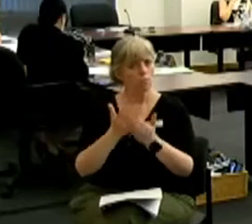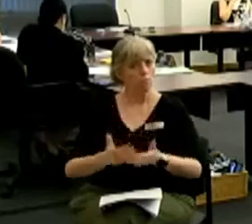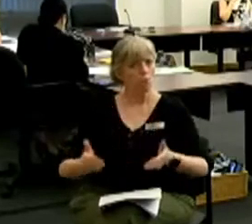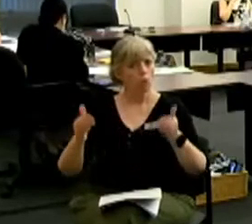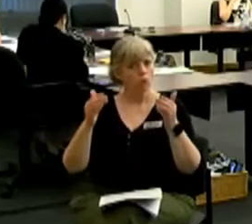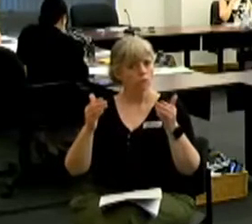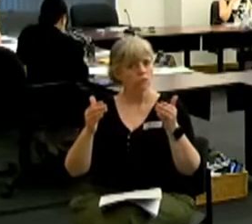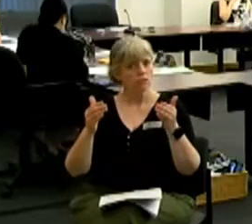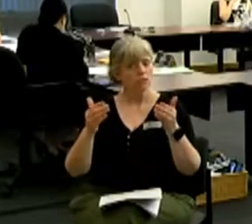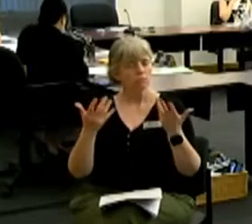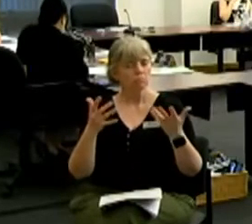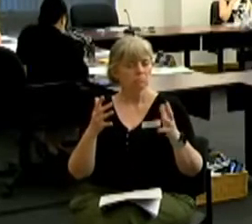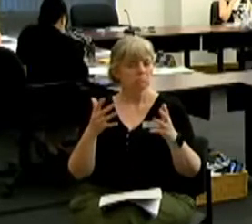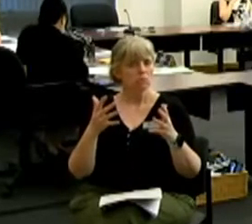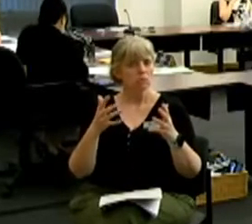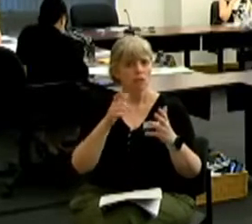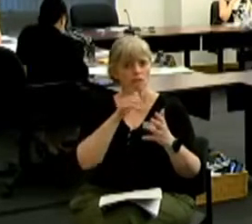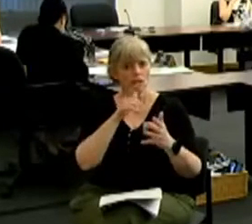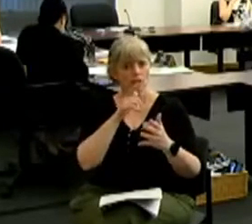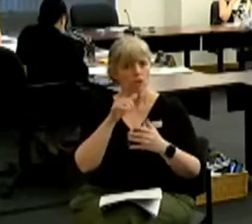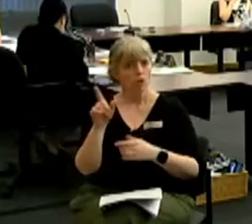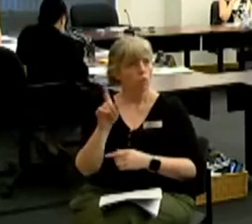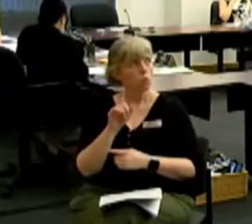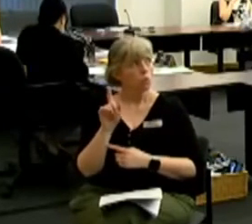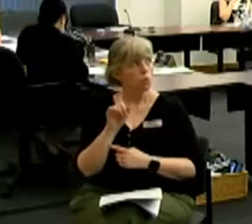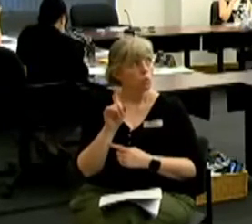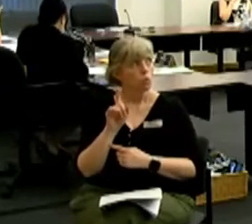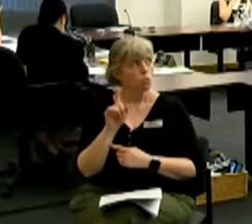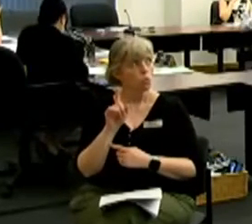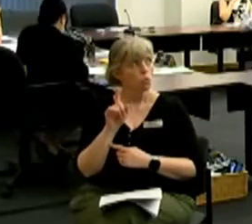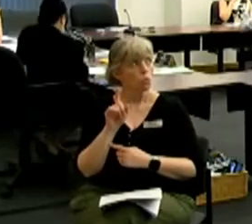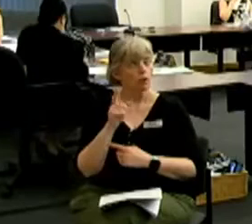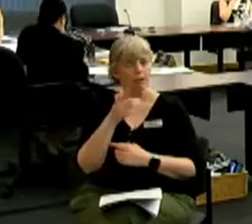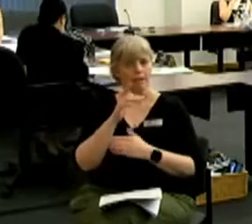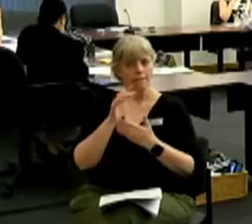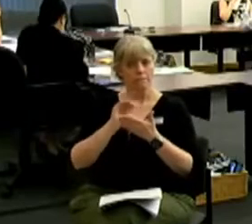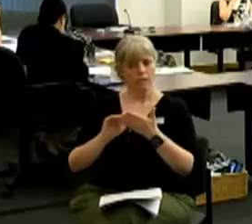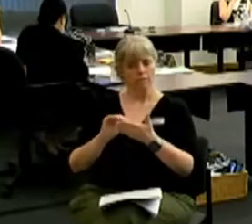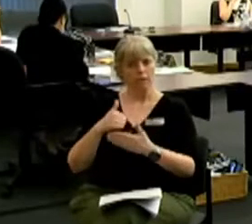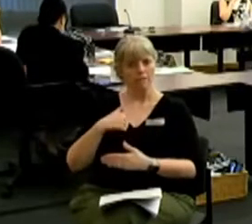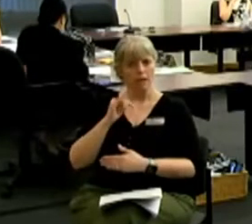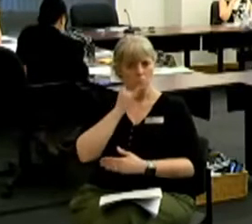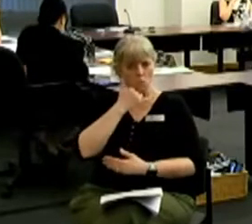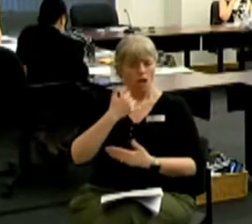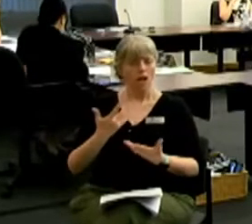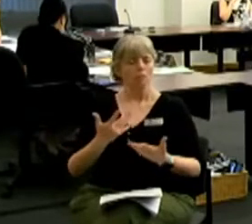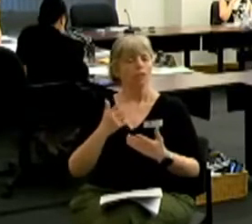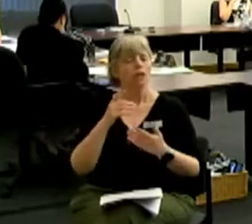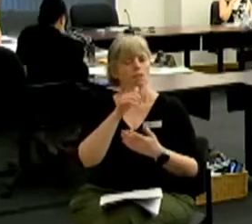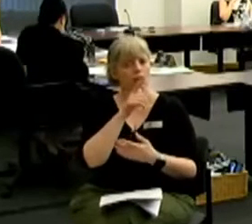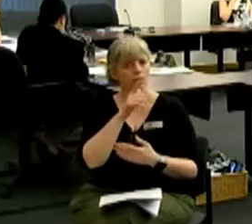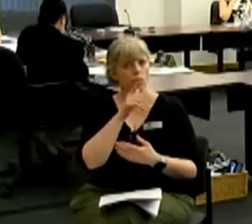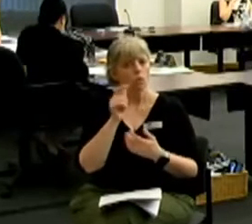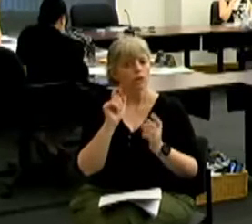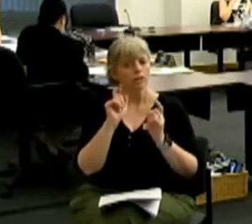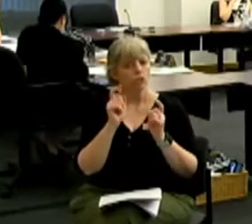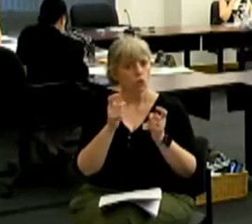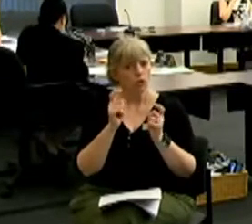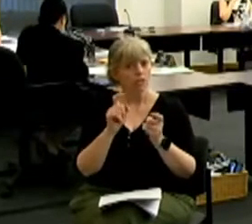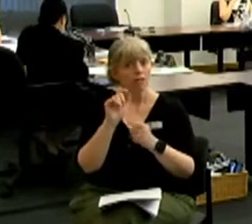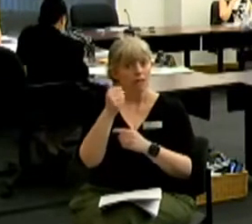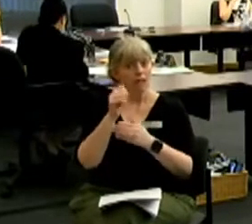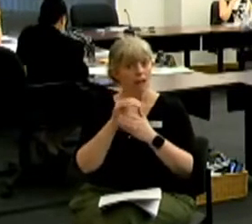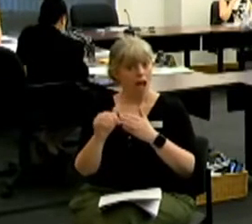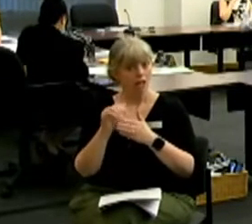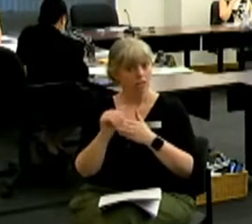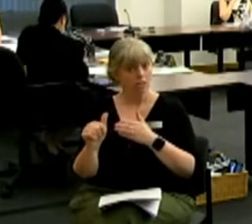Empty Bowls was a luncheon where forgive me if I'm incorrect, but it was a luncheon basically that you have a donation of $10